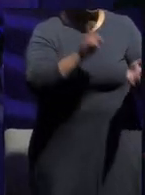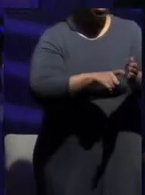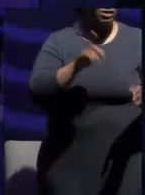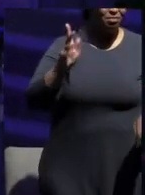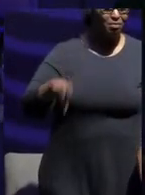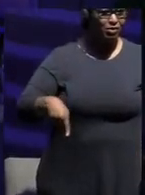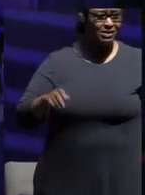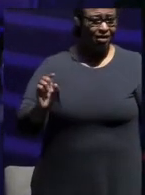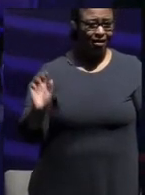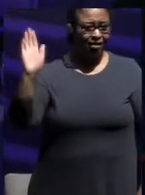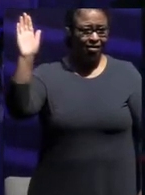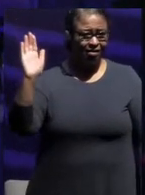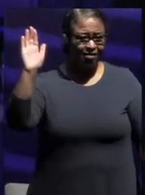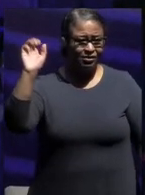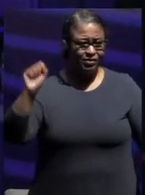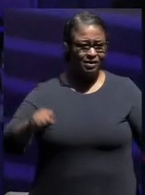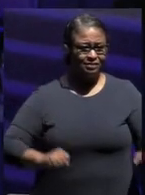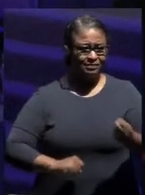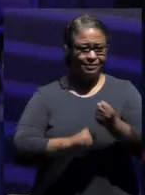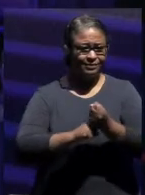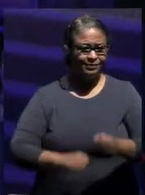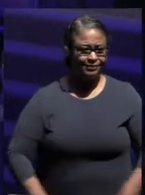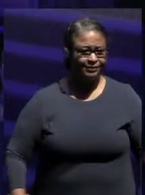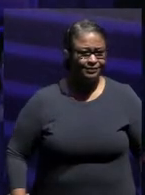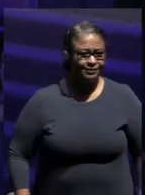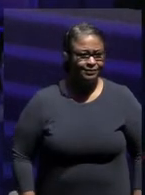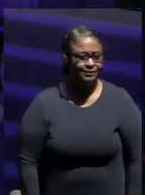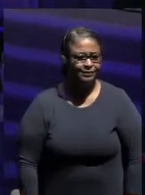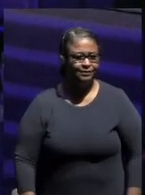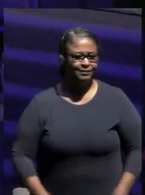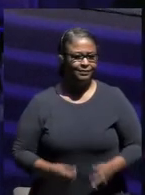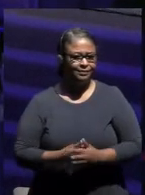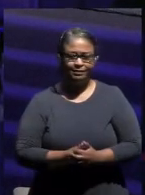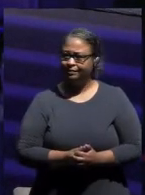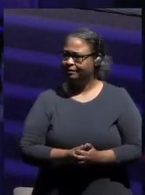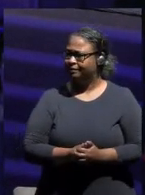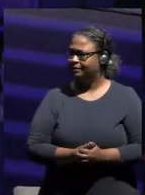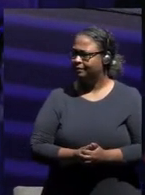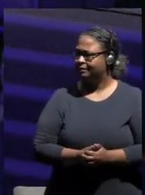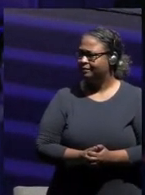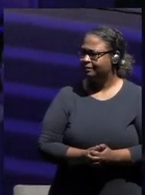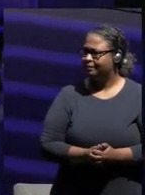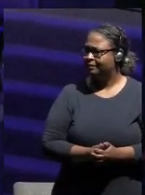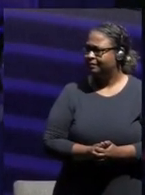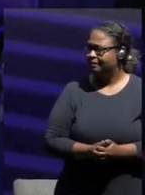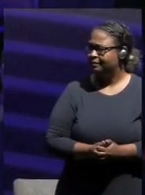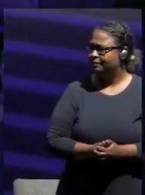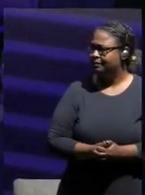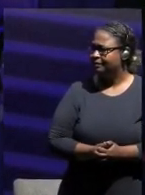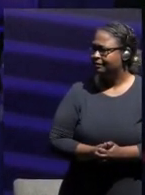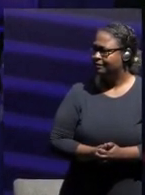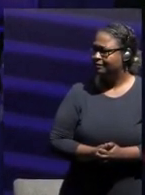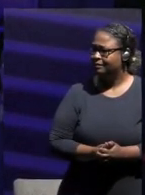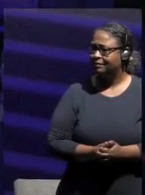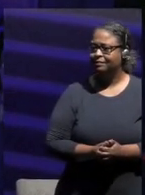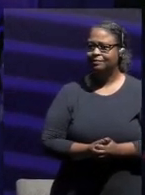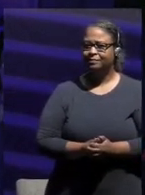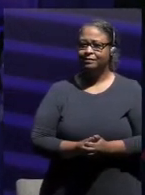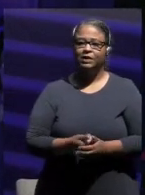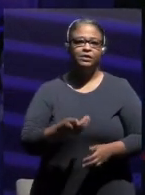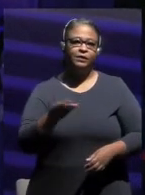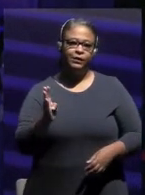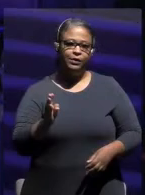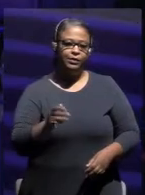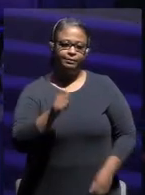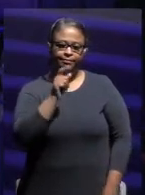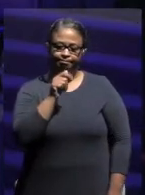could join them and pray with them or point your hands towards them. We've mentioned quite a few prayer needs here verbally, but we have quite a